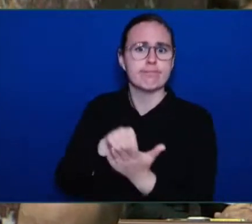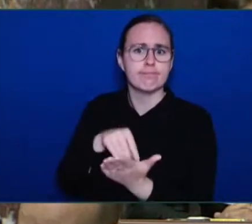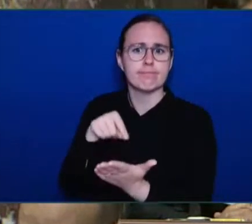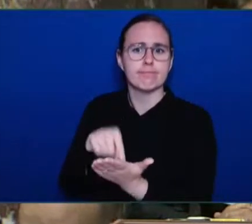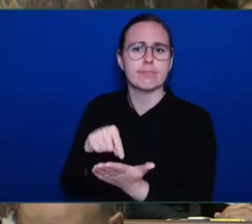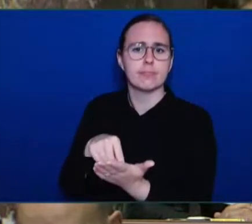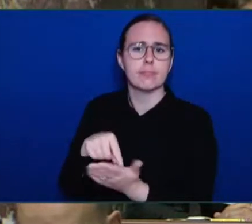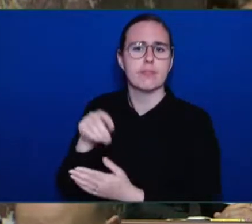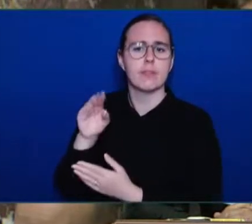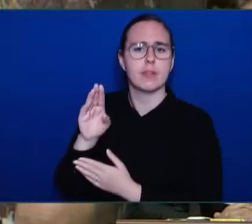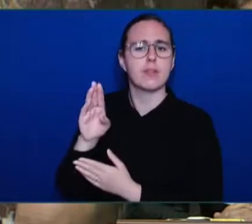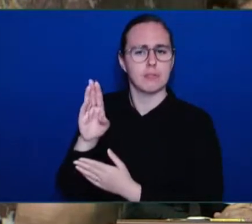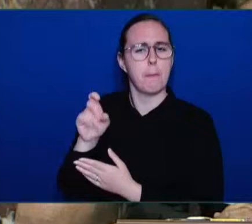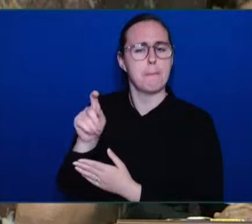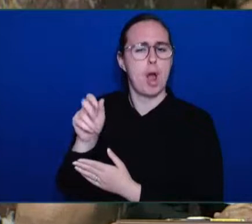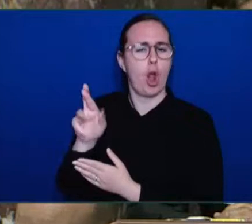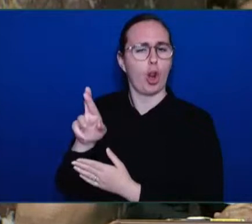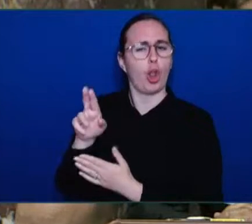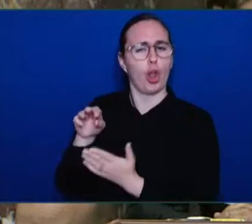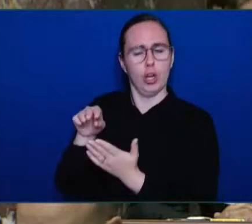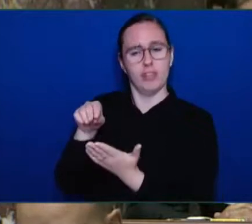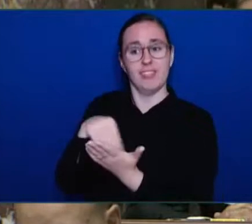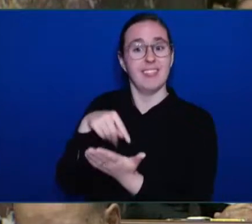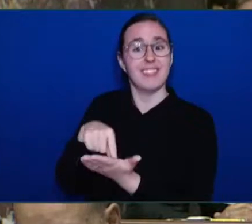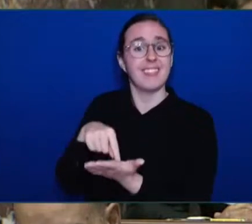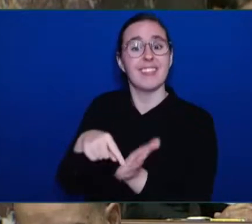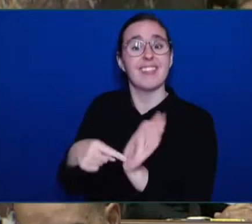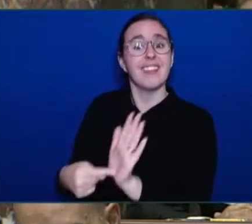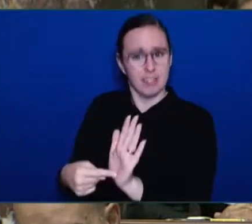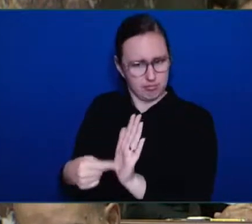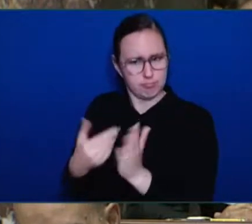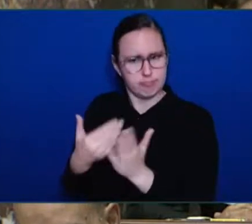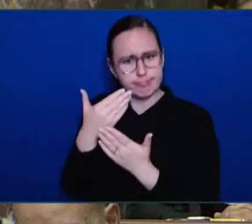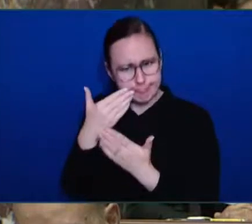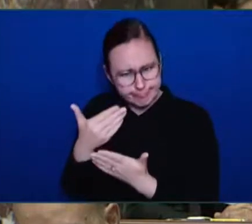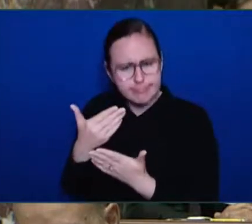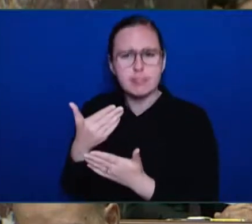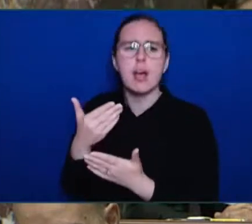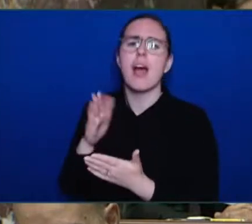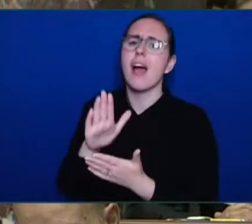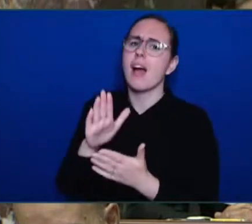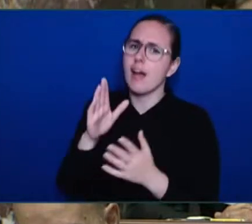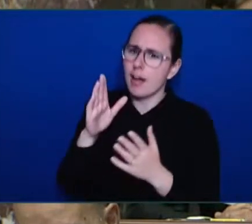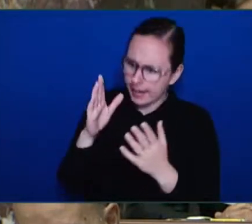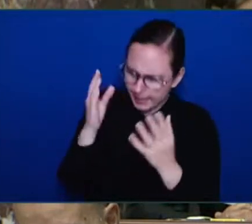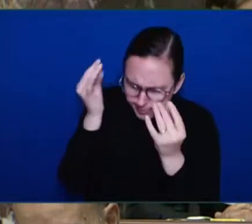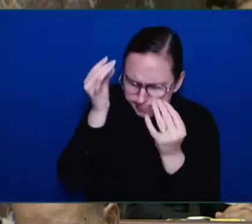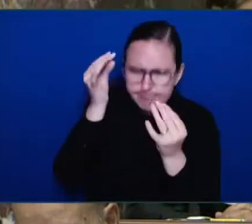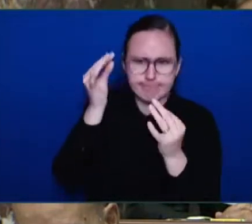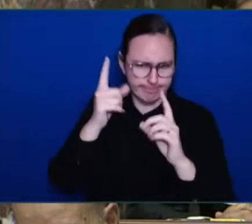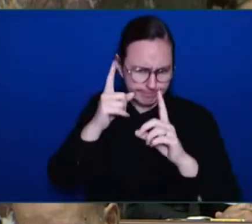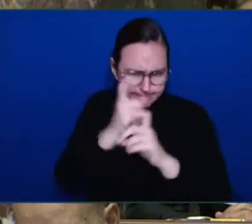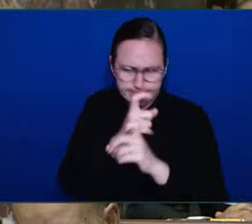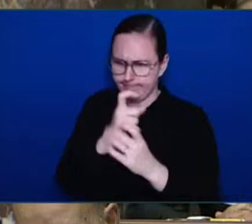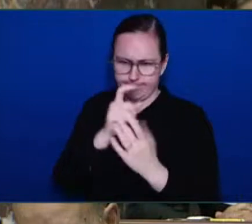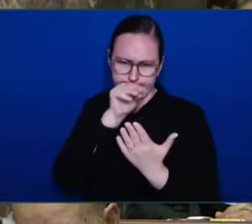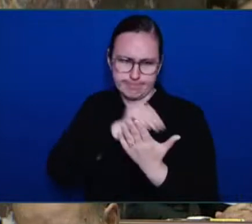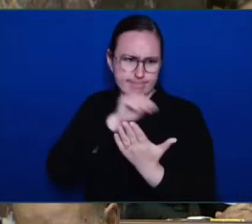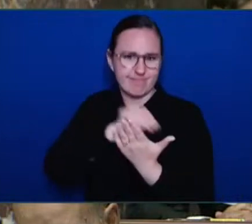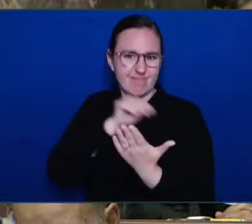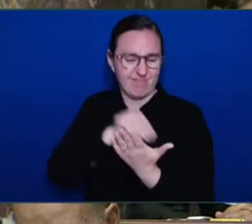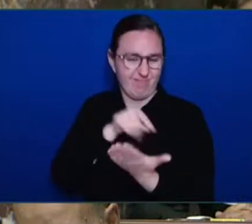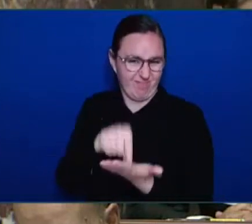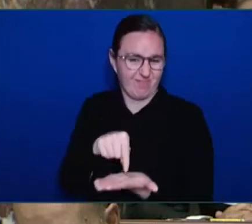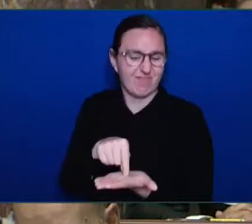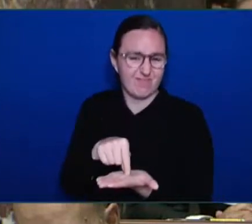thoughtful report, and we, of course, want to do justice to it. The Honourable Leader of the Opposition referred to the former